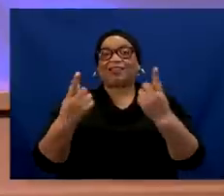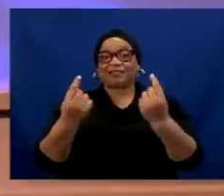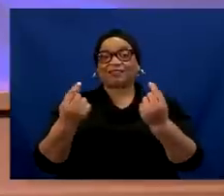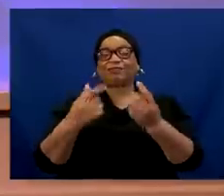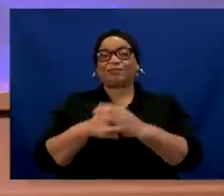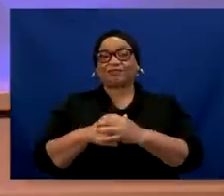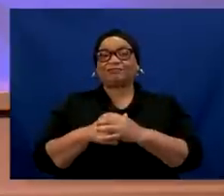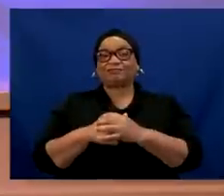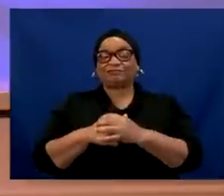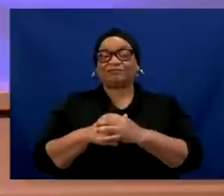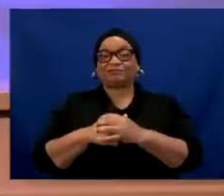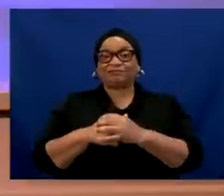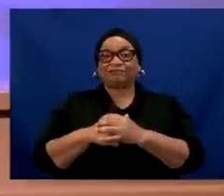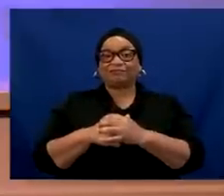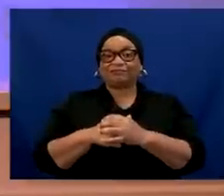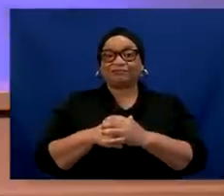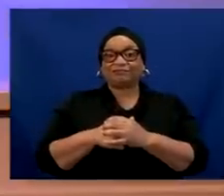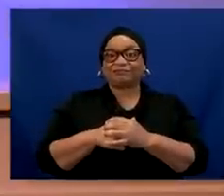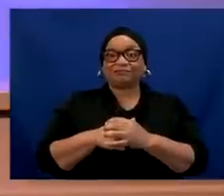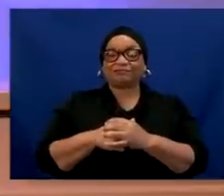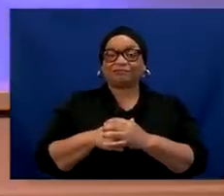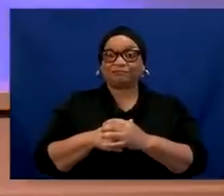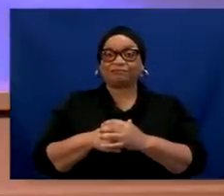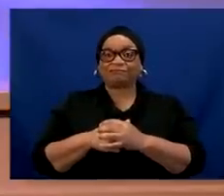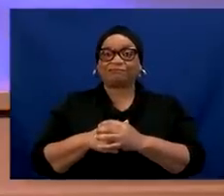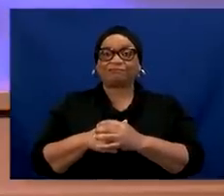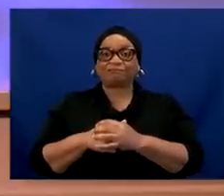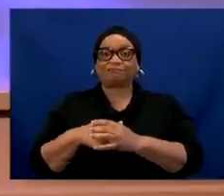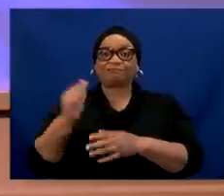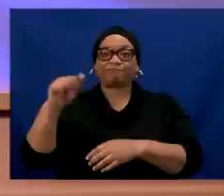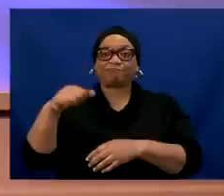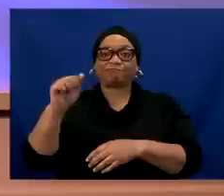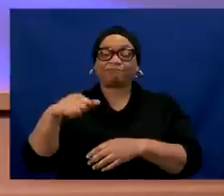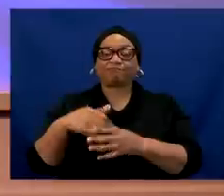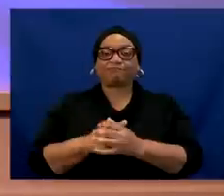God can do it.